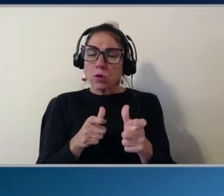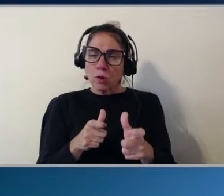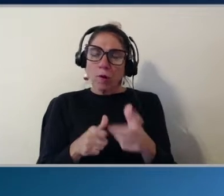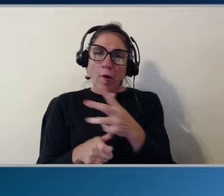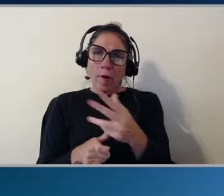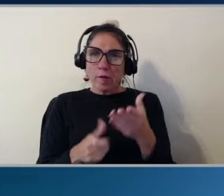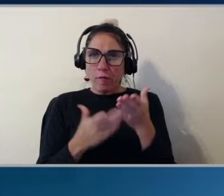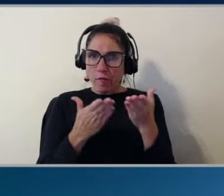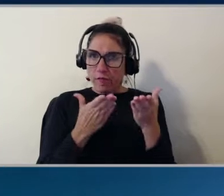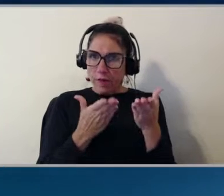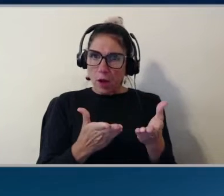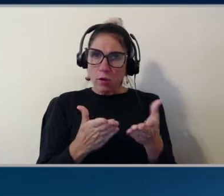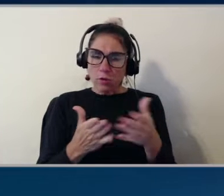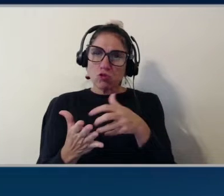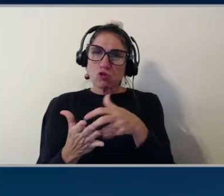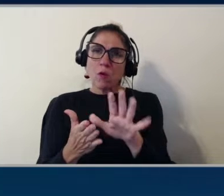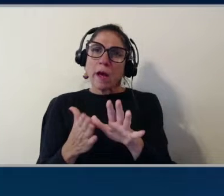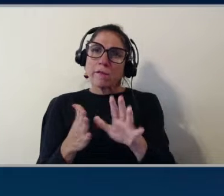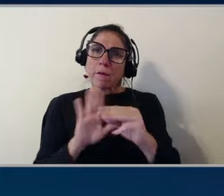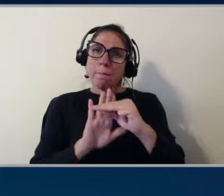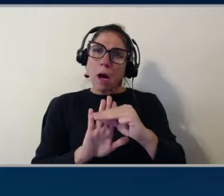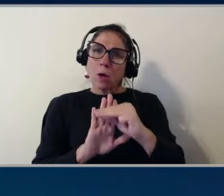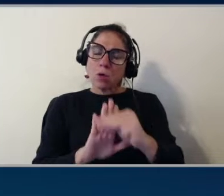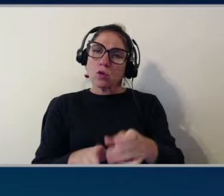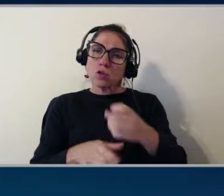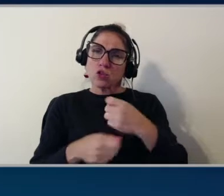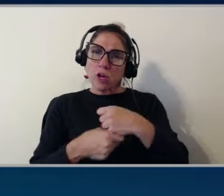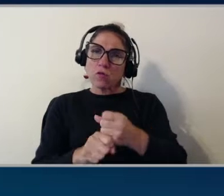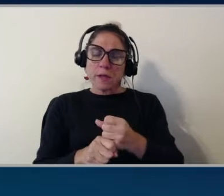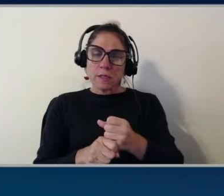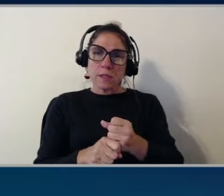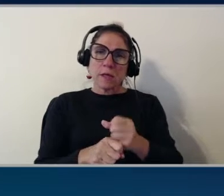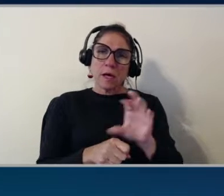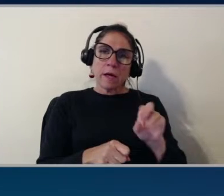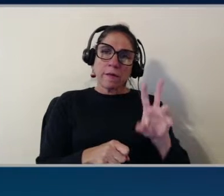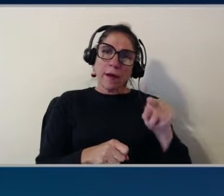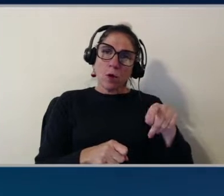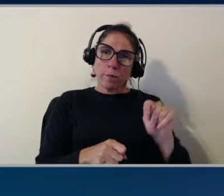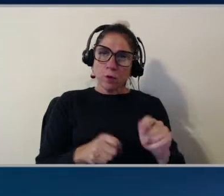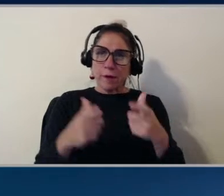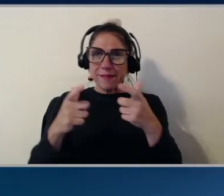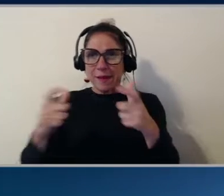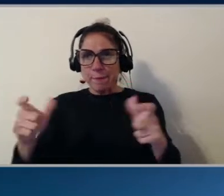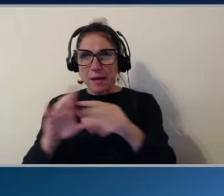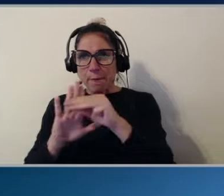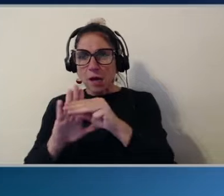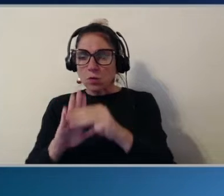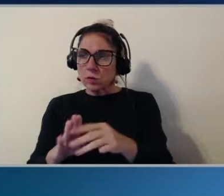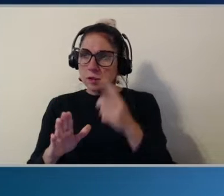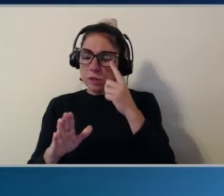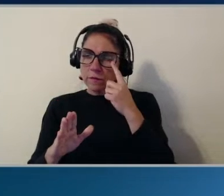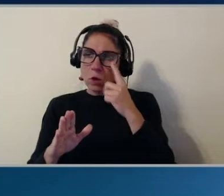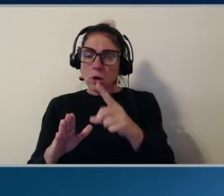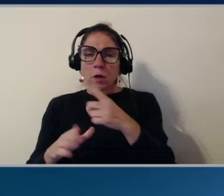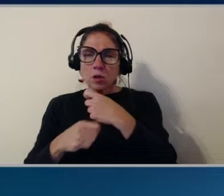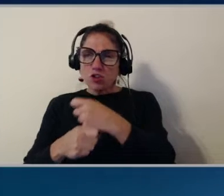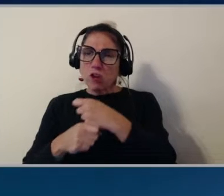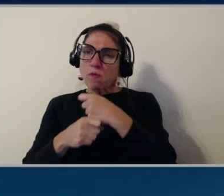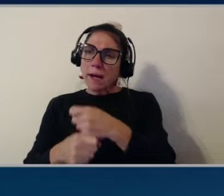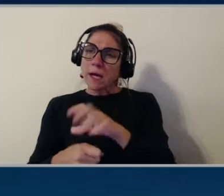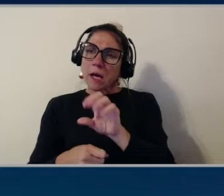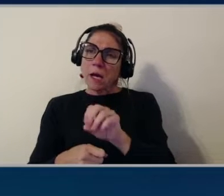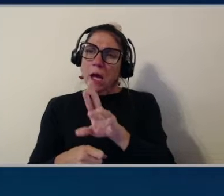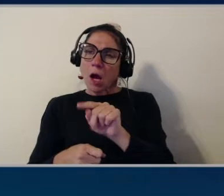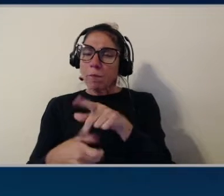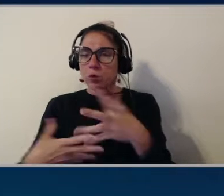the draft model generates the output, and big model just validate the output. So that's in a nutshell